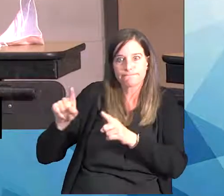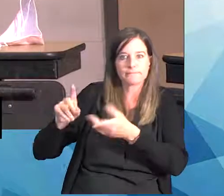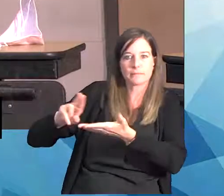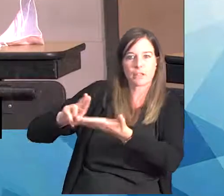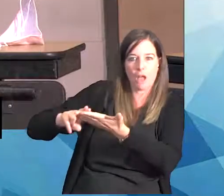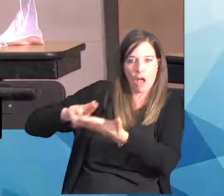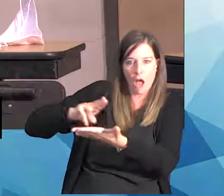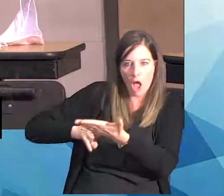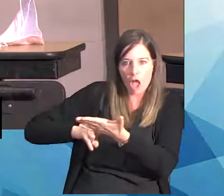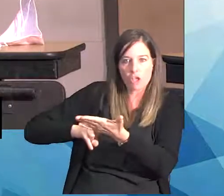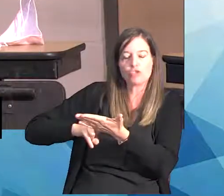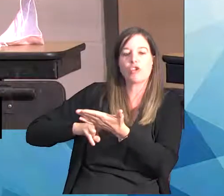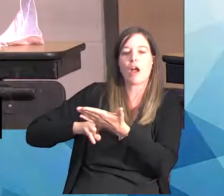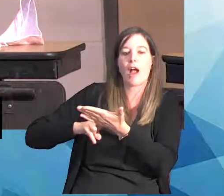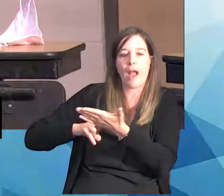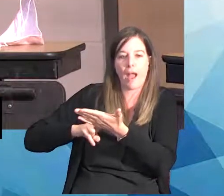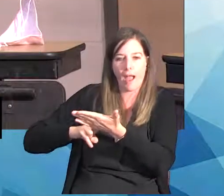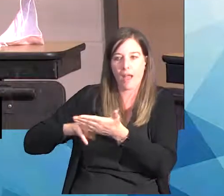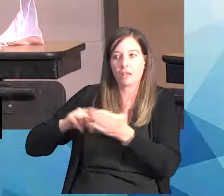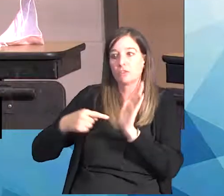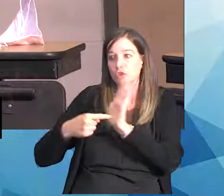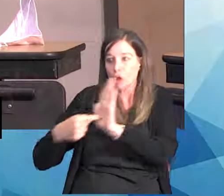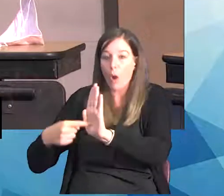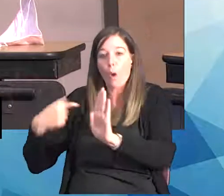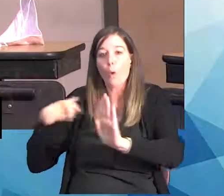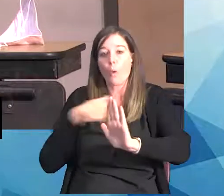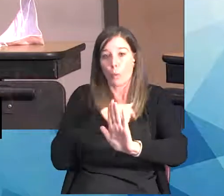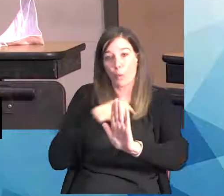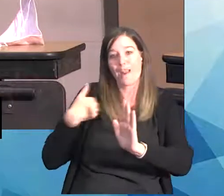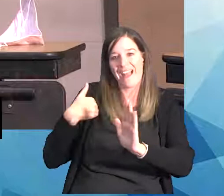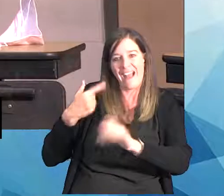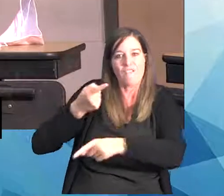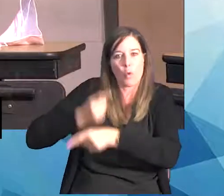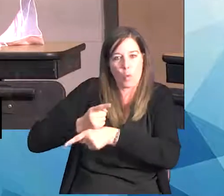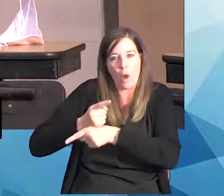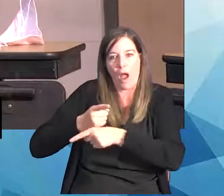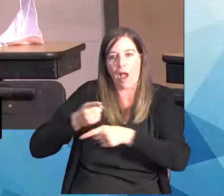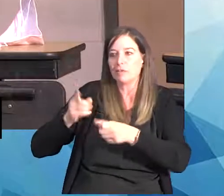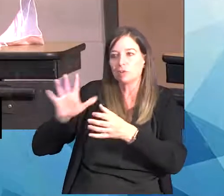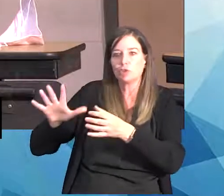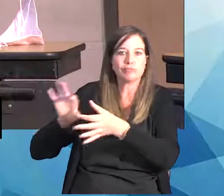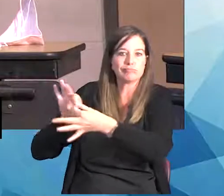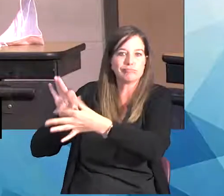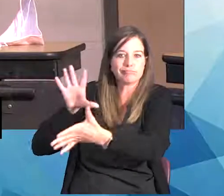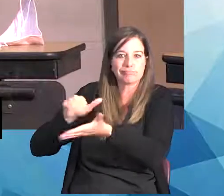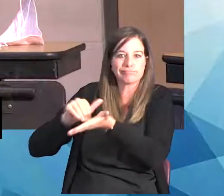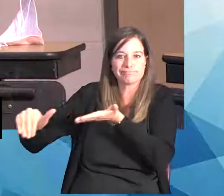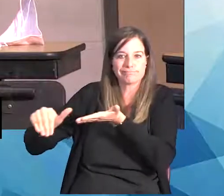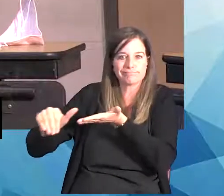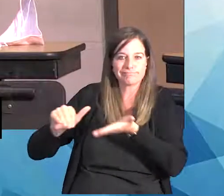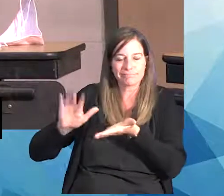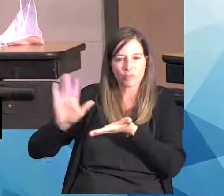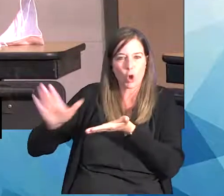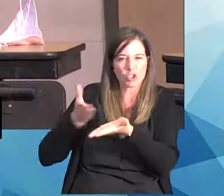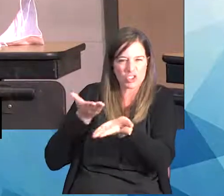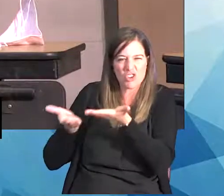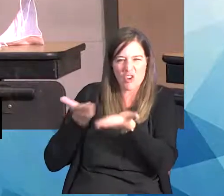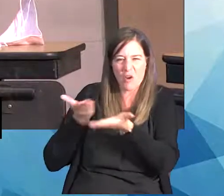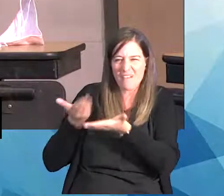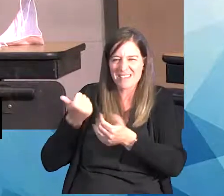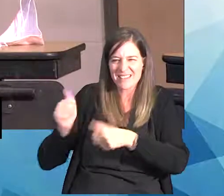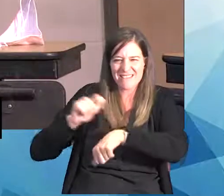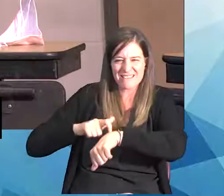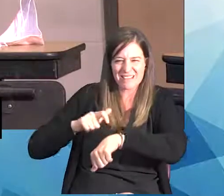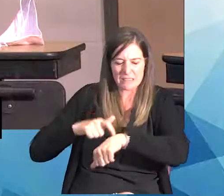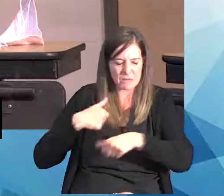termination, that we have a unilateral right to termination, and that, I'm trying to think of other terms that we